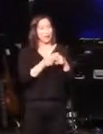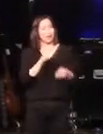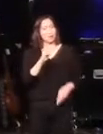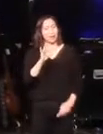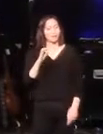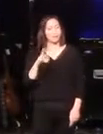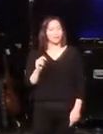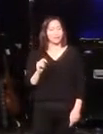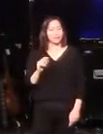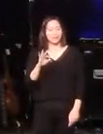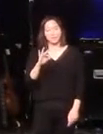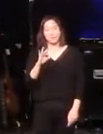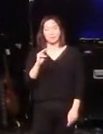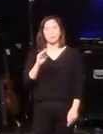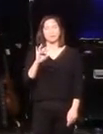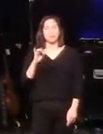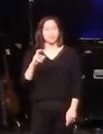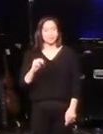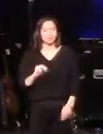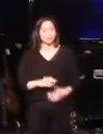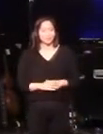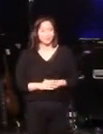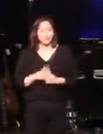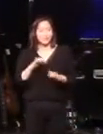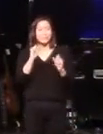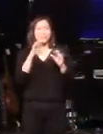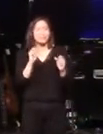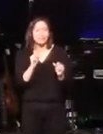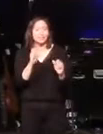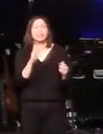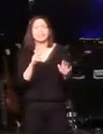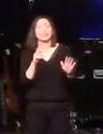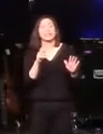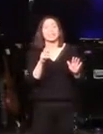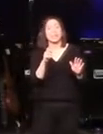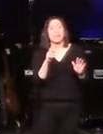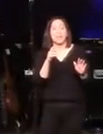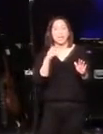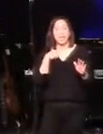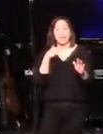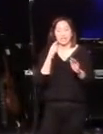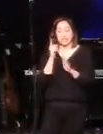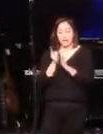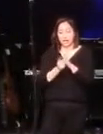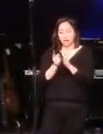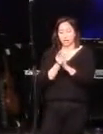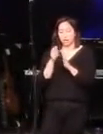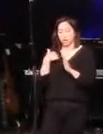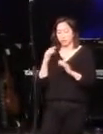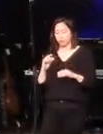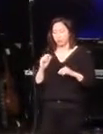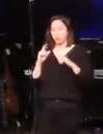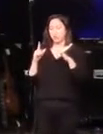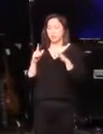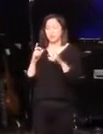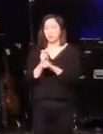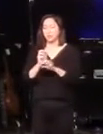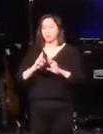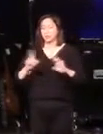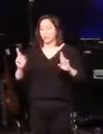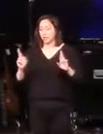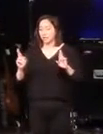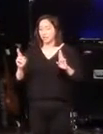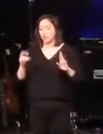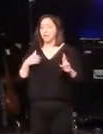And here's what's amazing. In the hour that I'm going to go from getting up to going to breakfast, well, I better have a